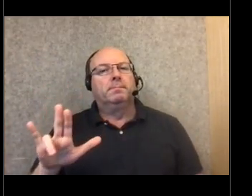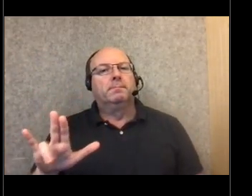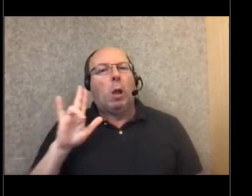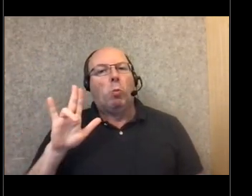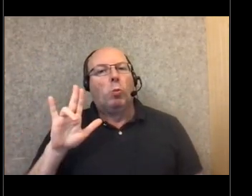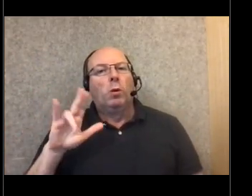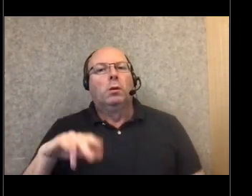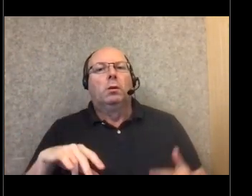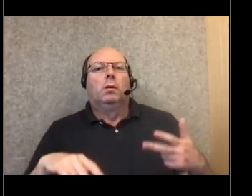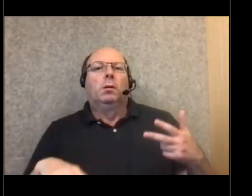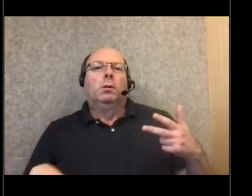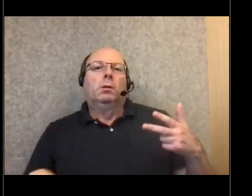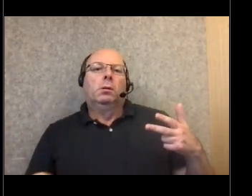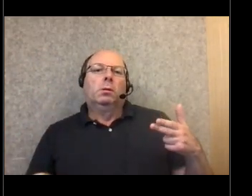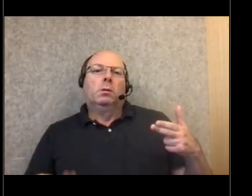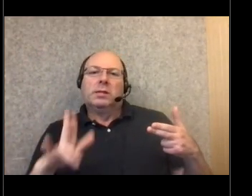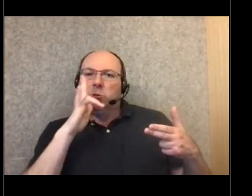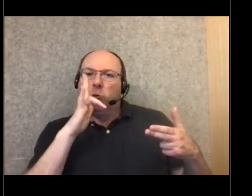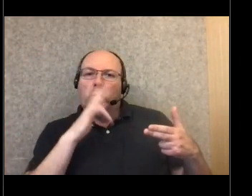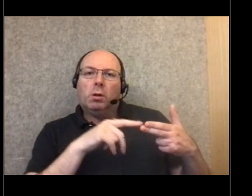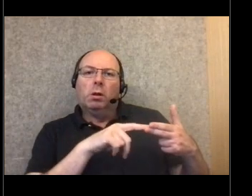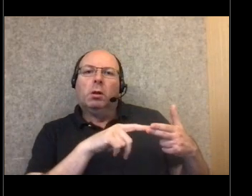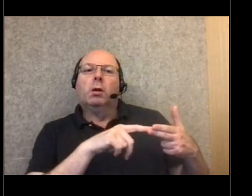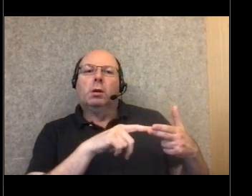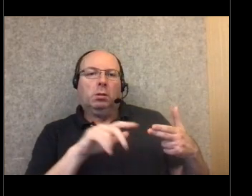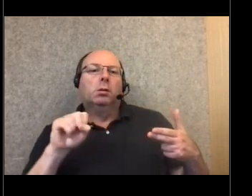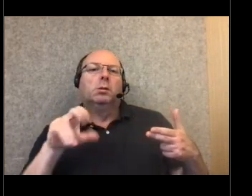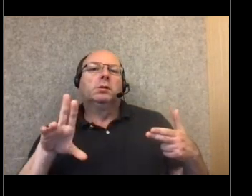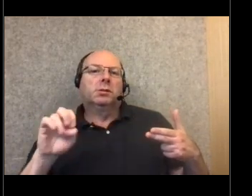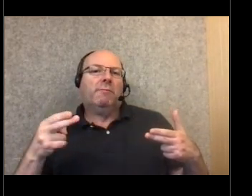answer for knowledge check 1 is safe harbor.